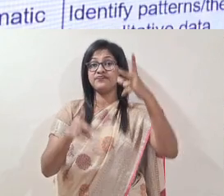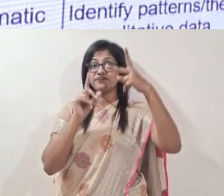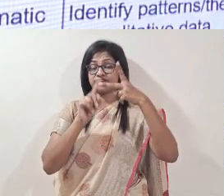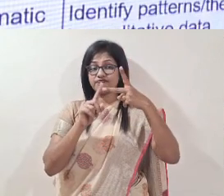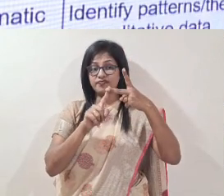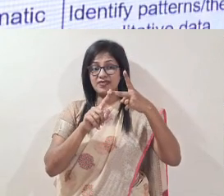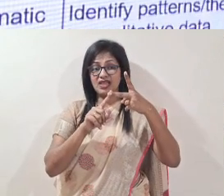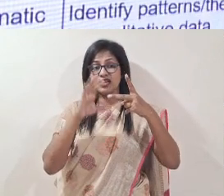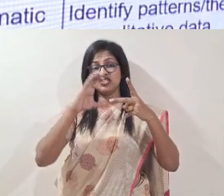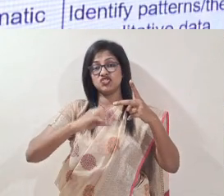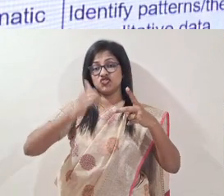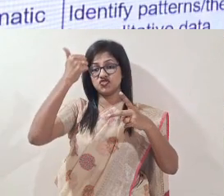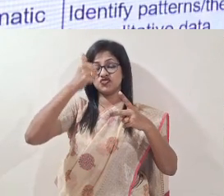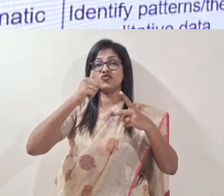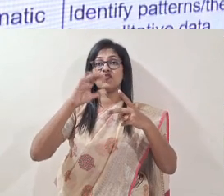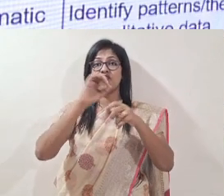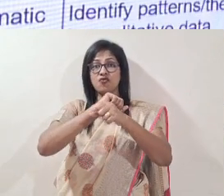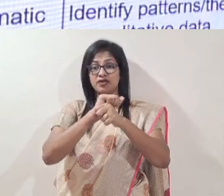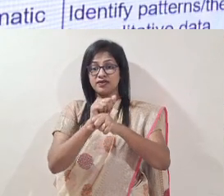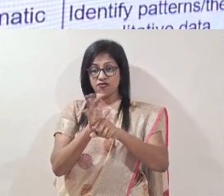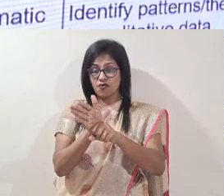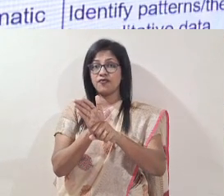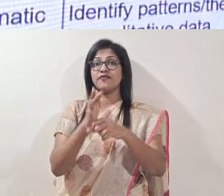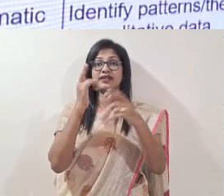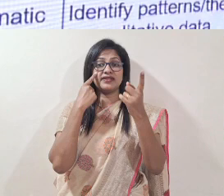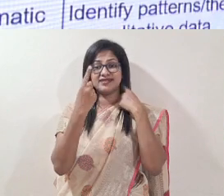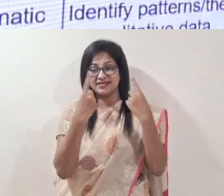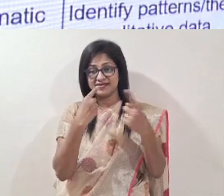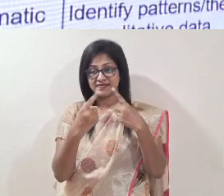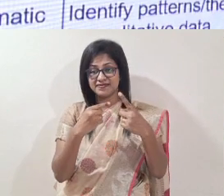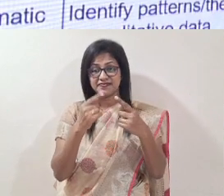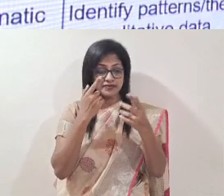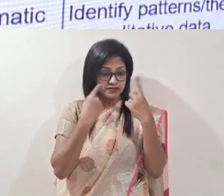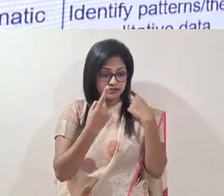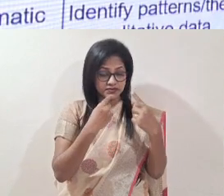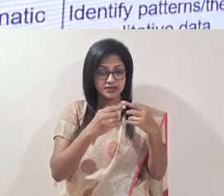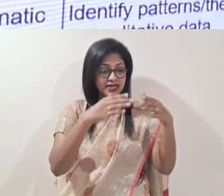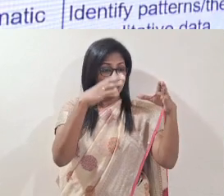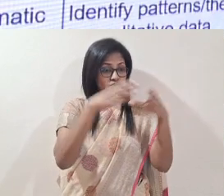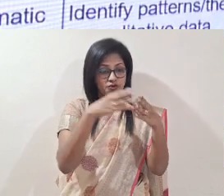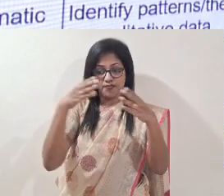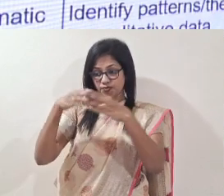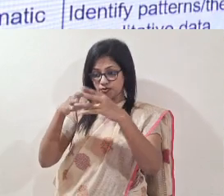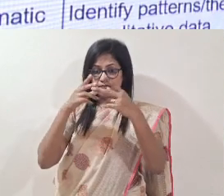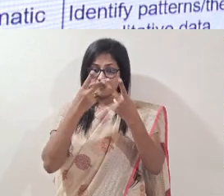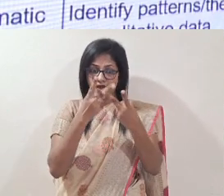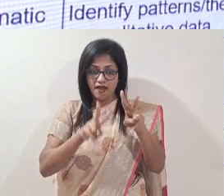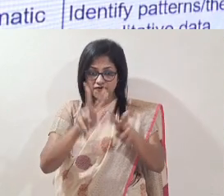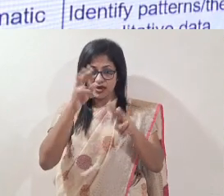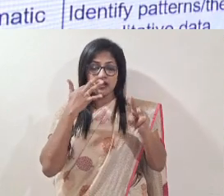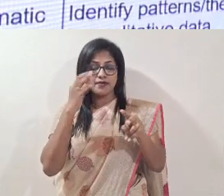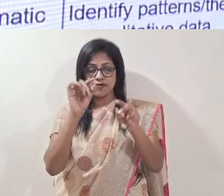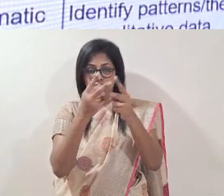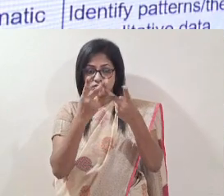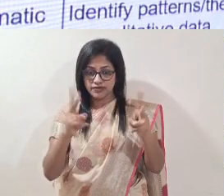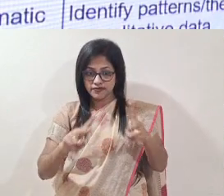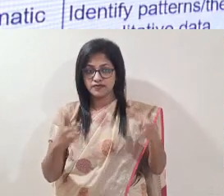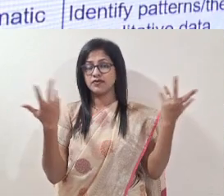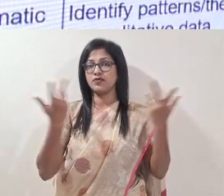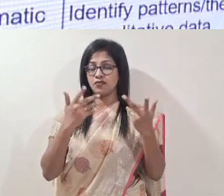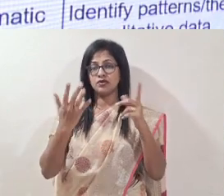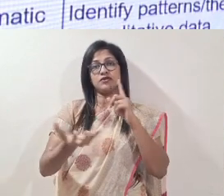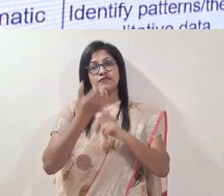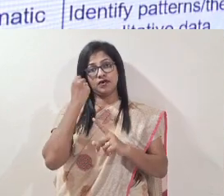Second is chi-square test. We did a chi-square test to examine the relationship between categorical variables. We found out